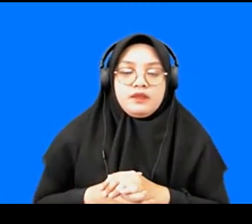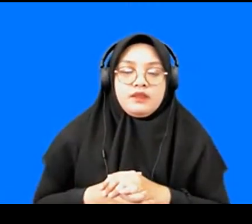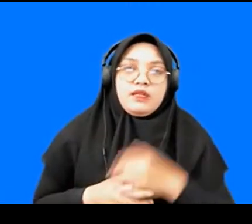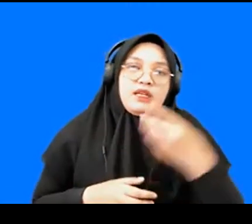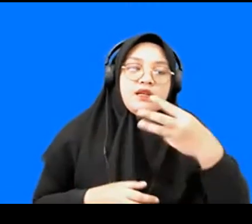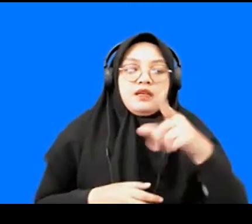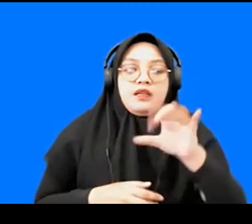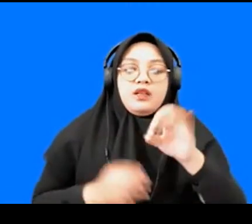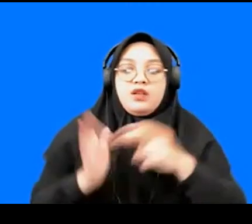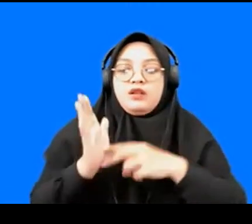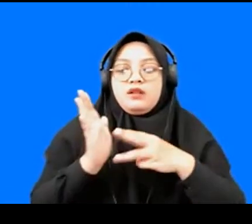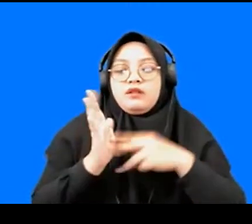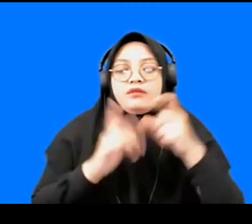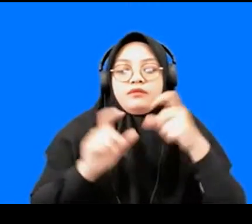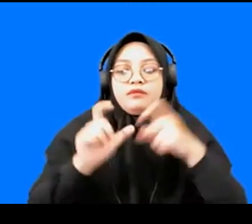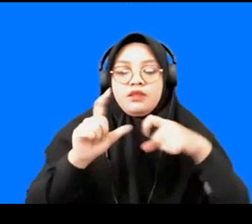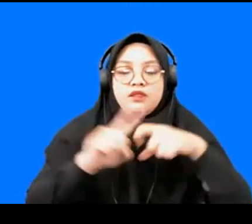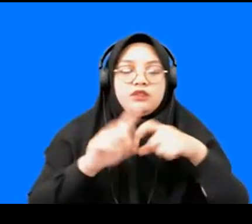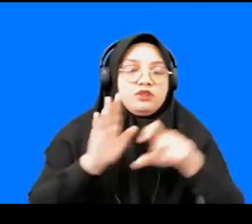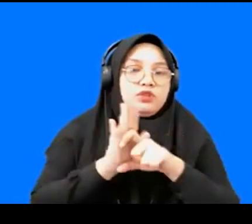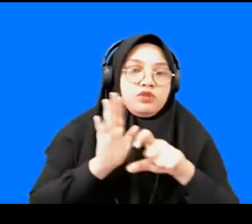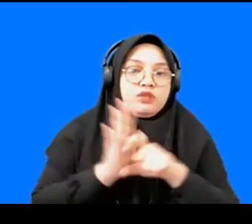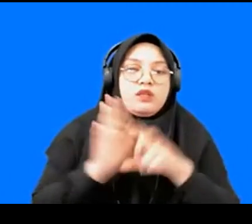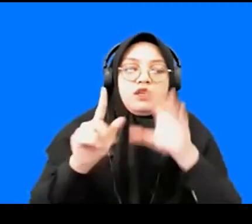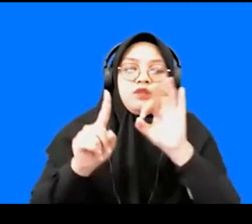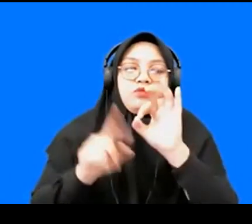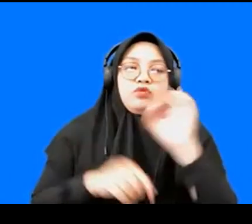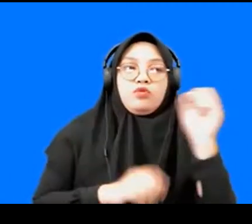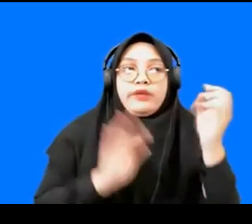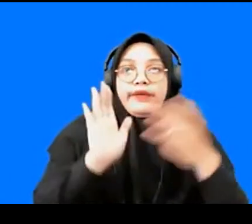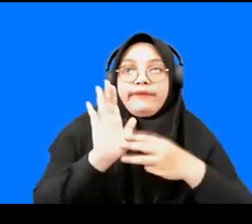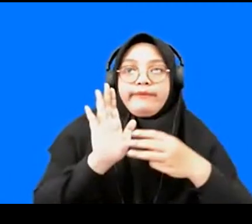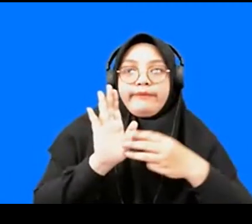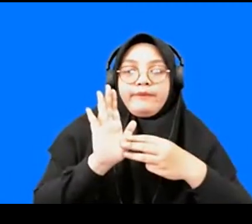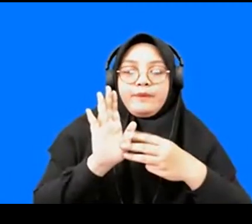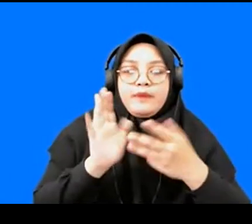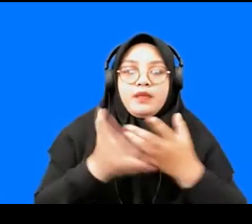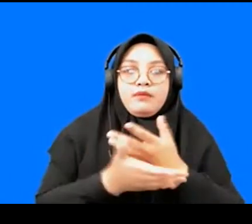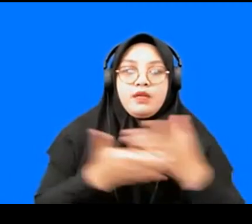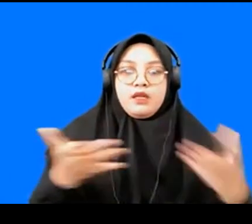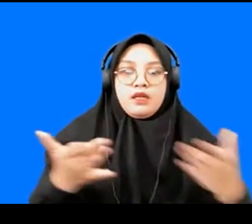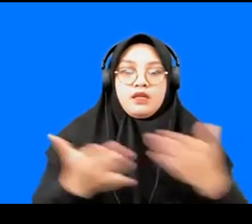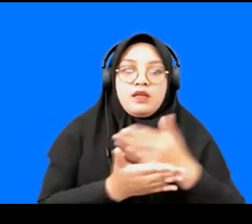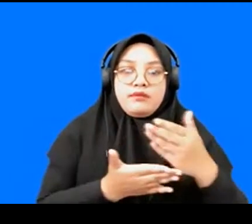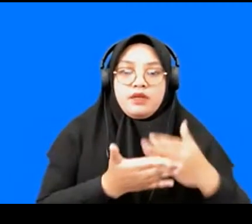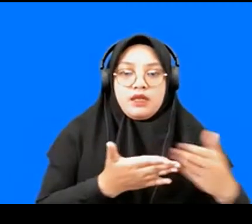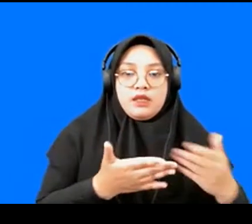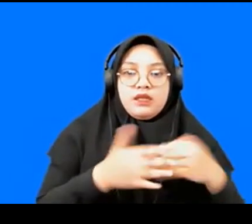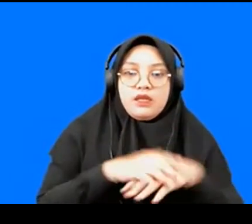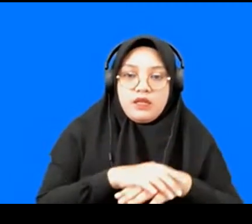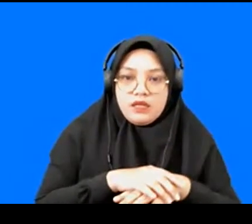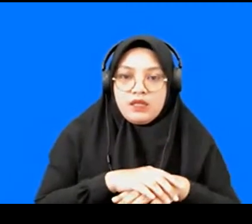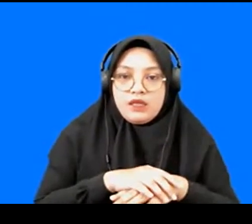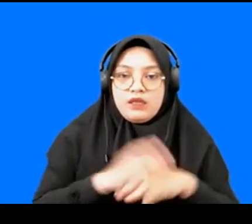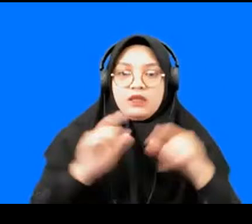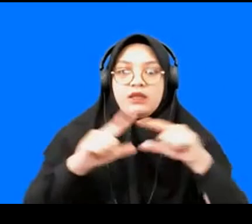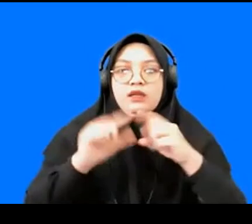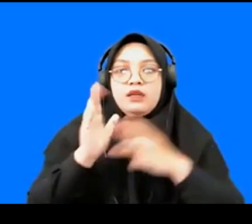of shares of stock in Amazon or Tesla, etc., etc. But because of the pandemic,